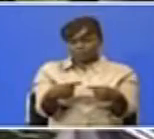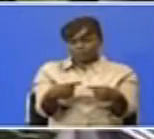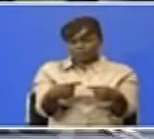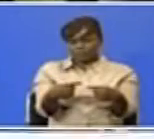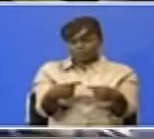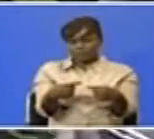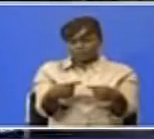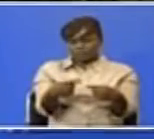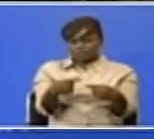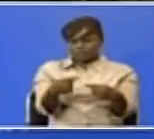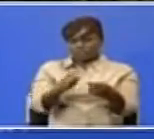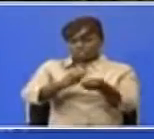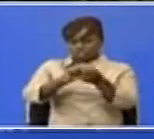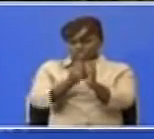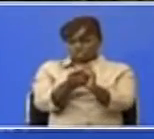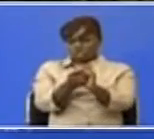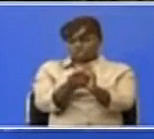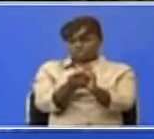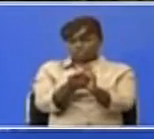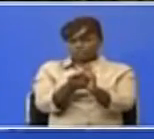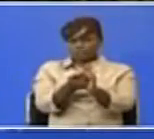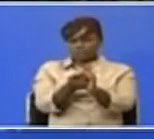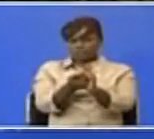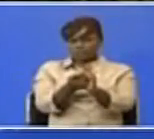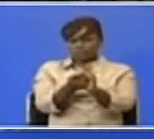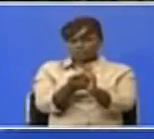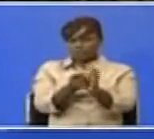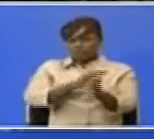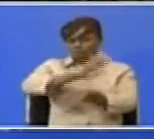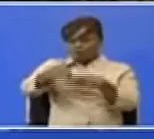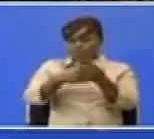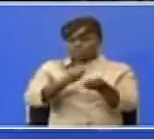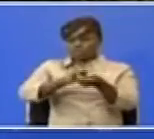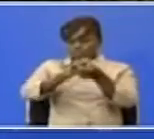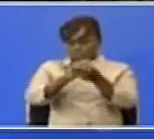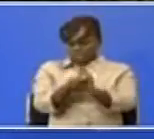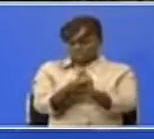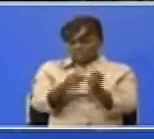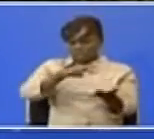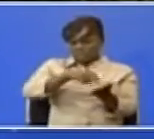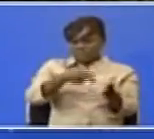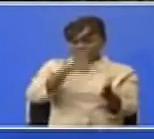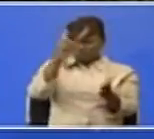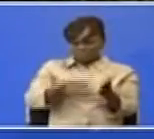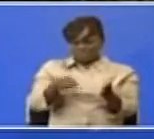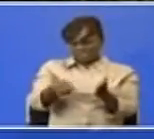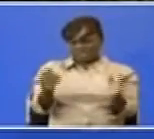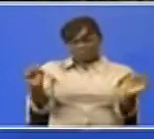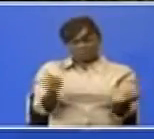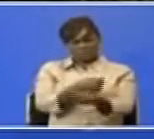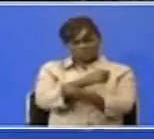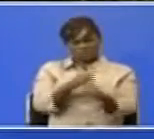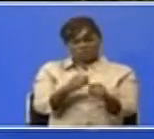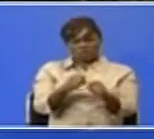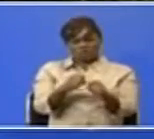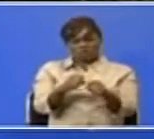has been adulterated. The numbers, the facts are all changed, and that cannot lead to